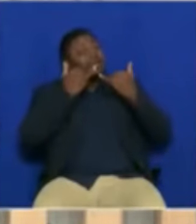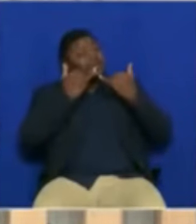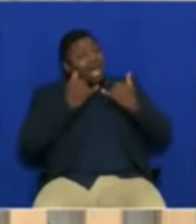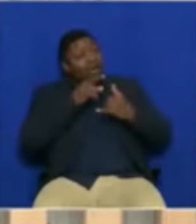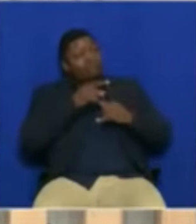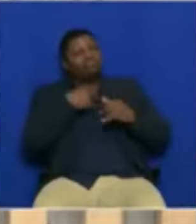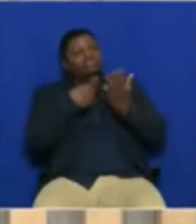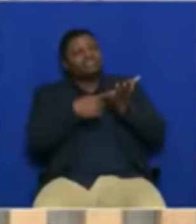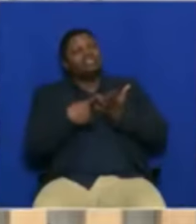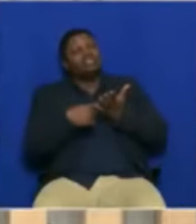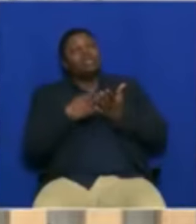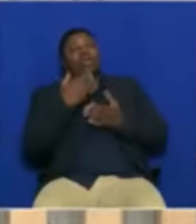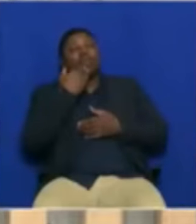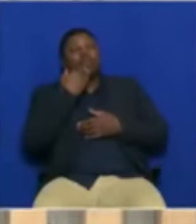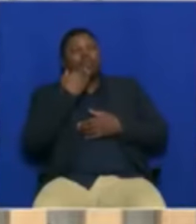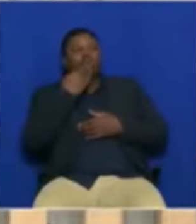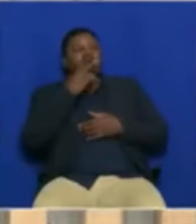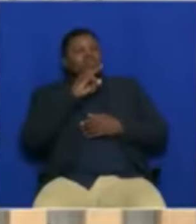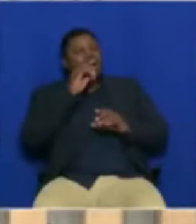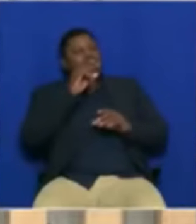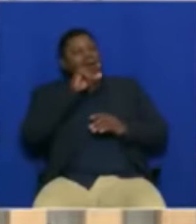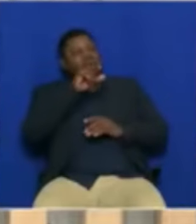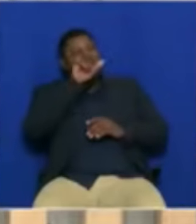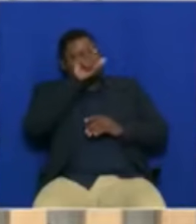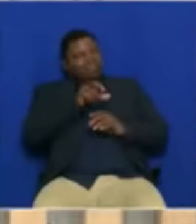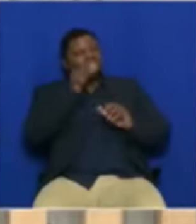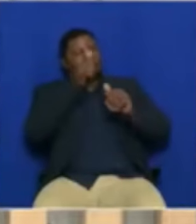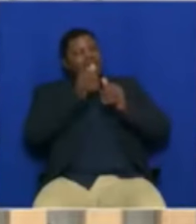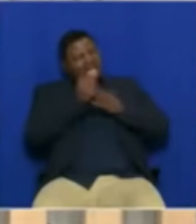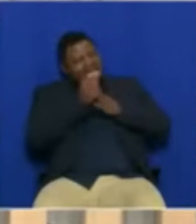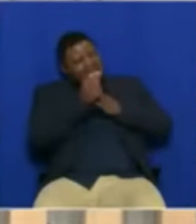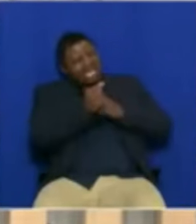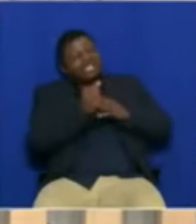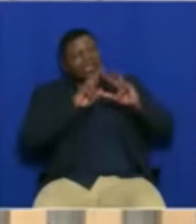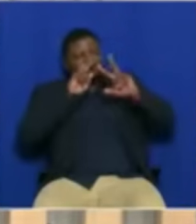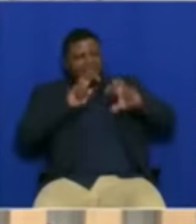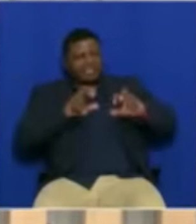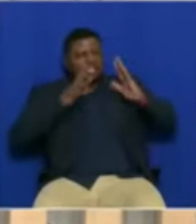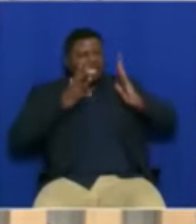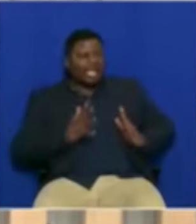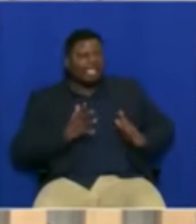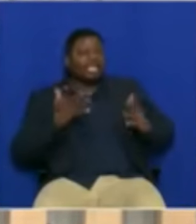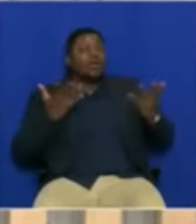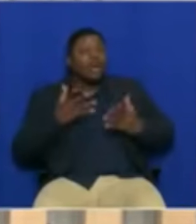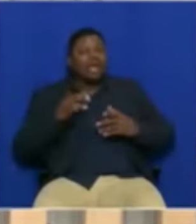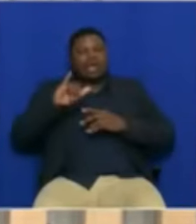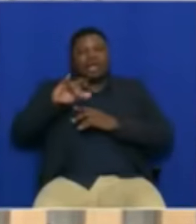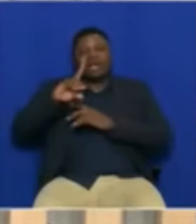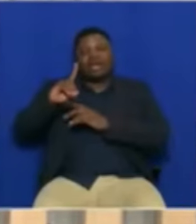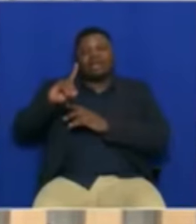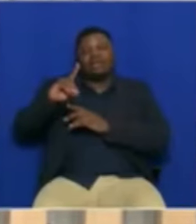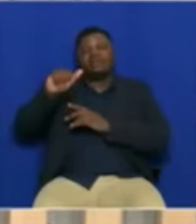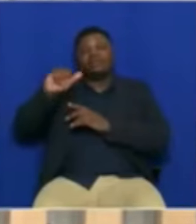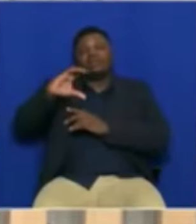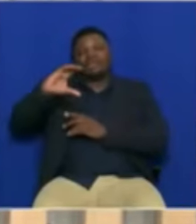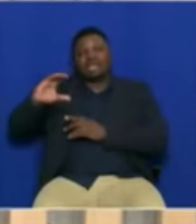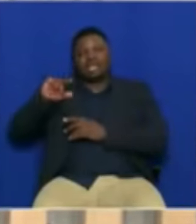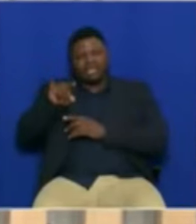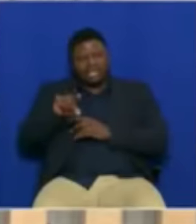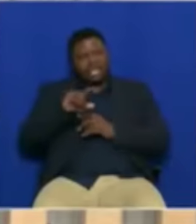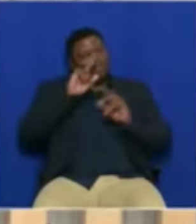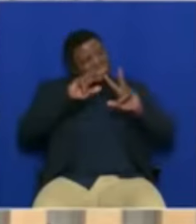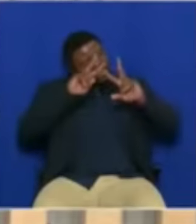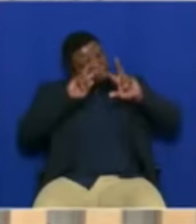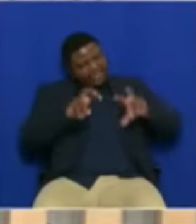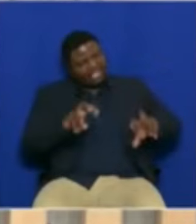informed by a letter of authority, who's got authority to investigate such matters, who